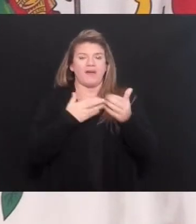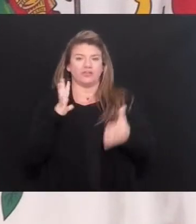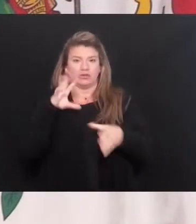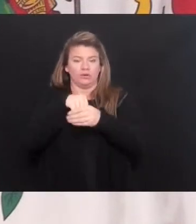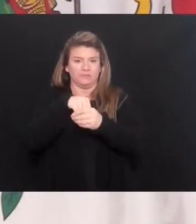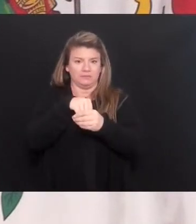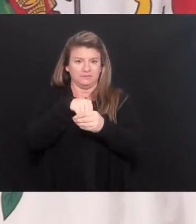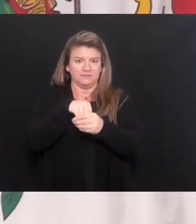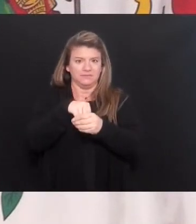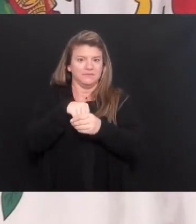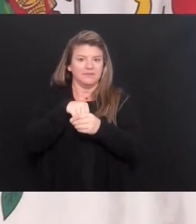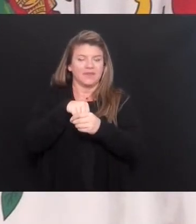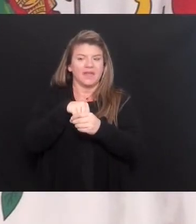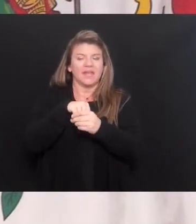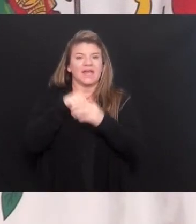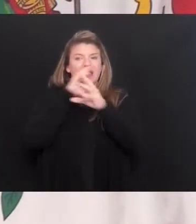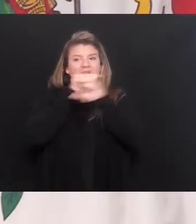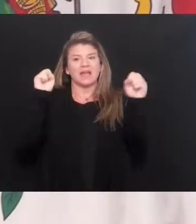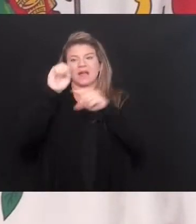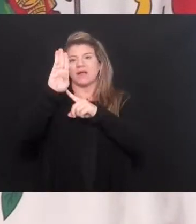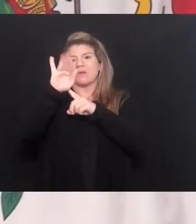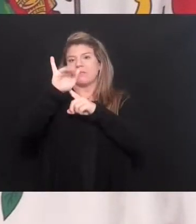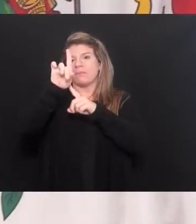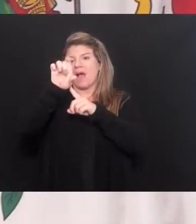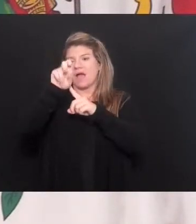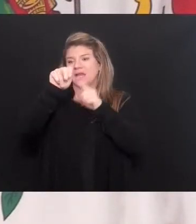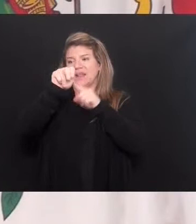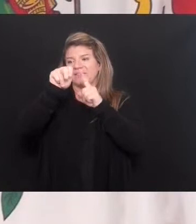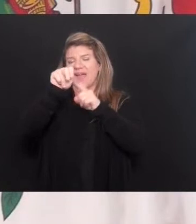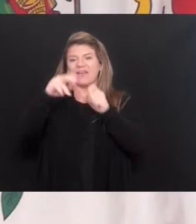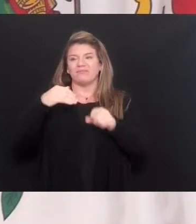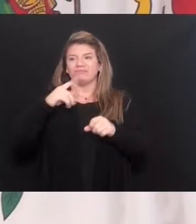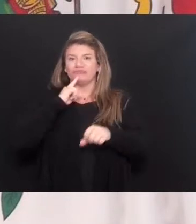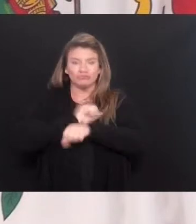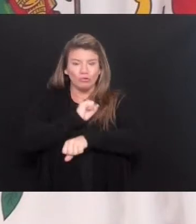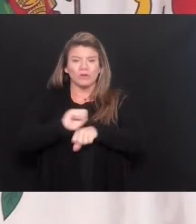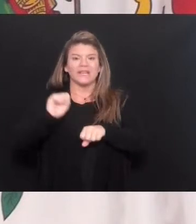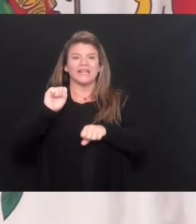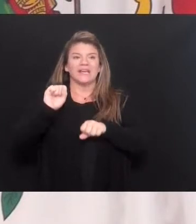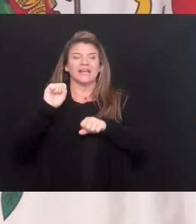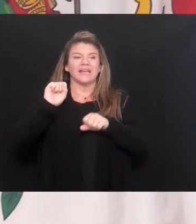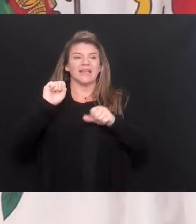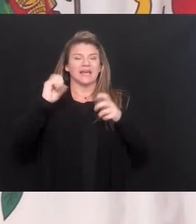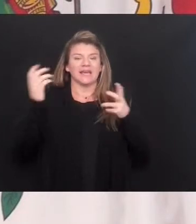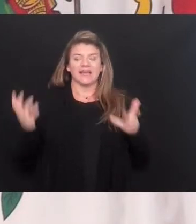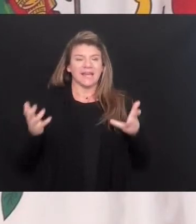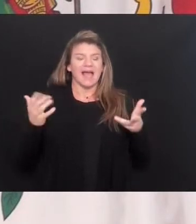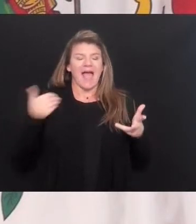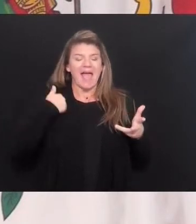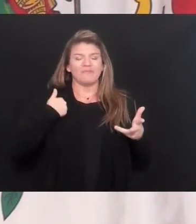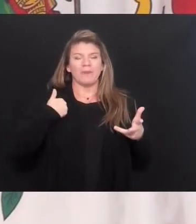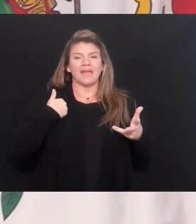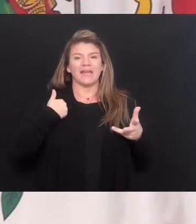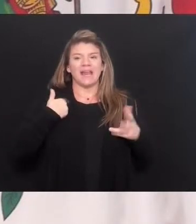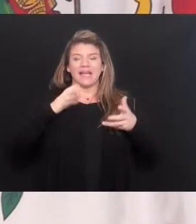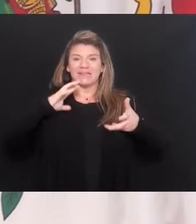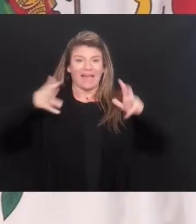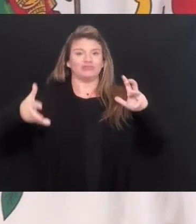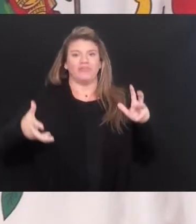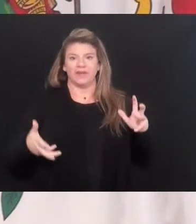mean, the Biden administration has absolutely has been a